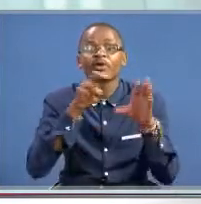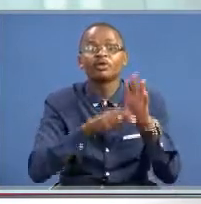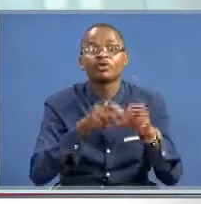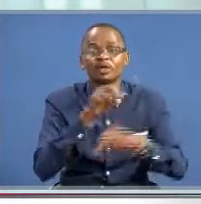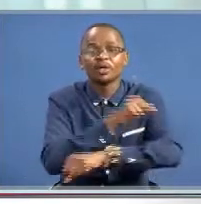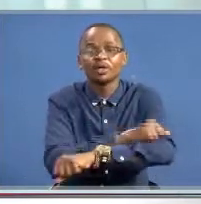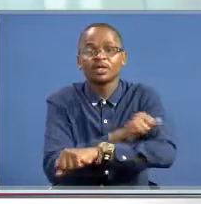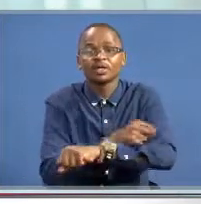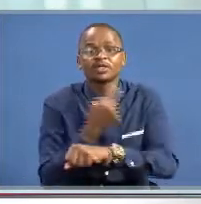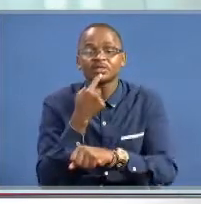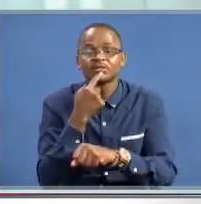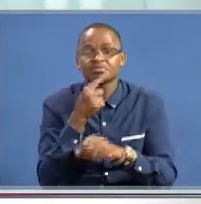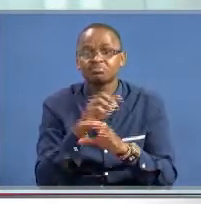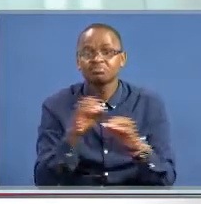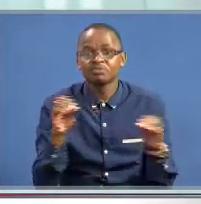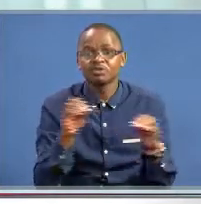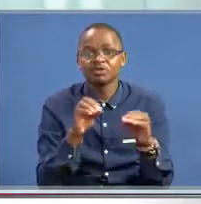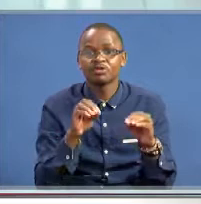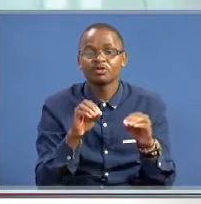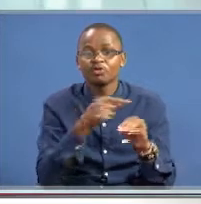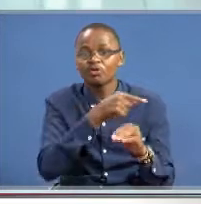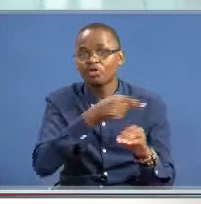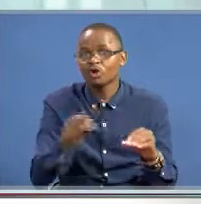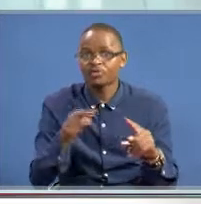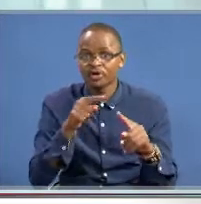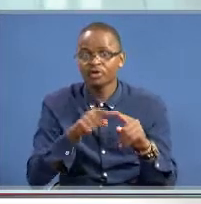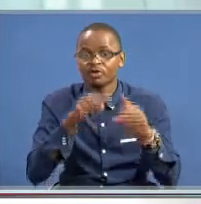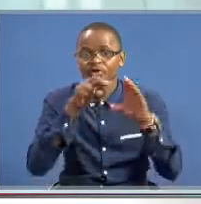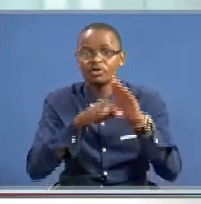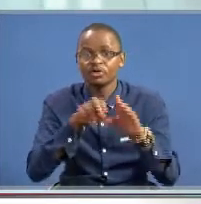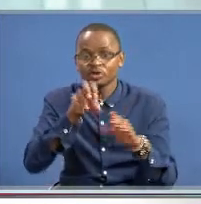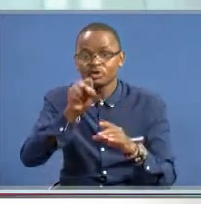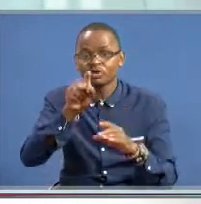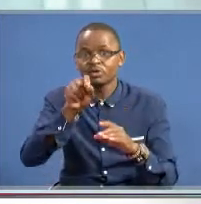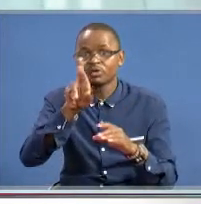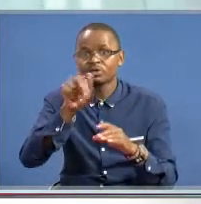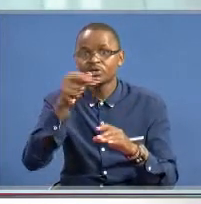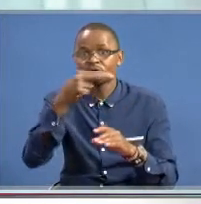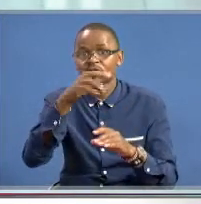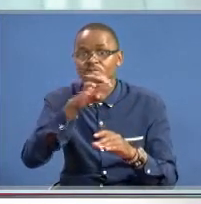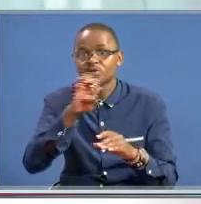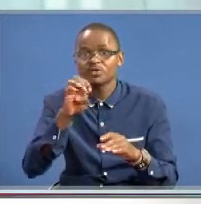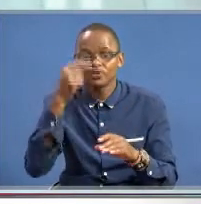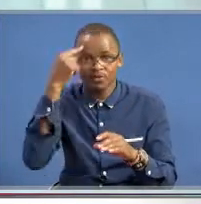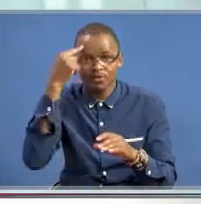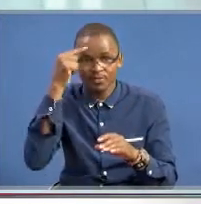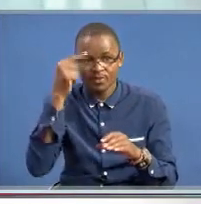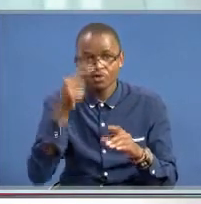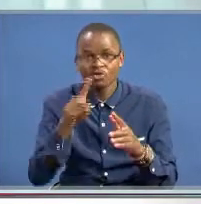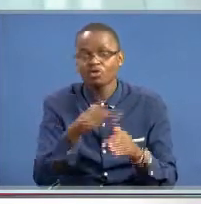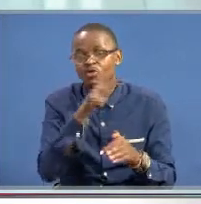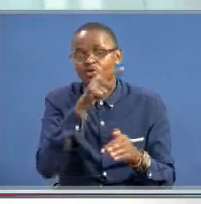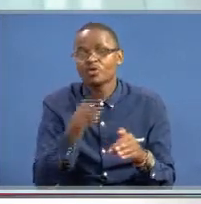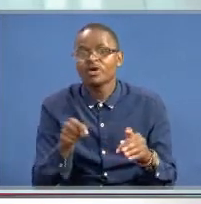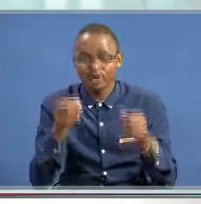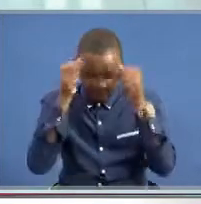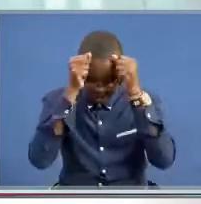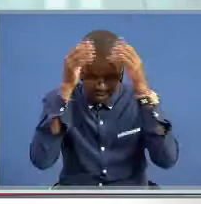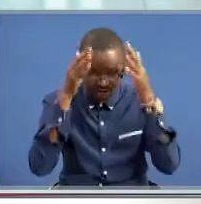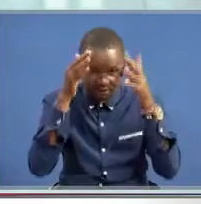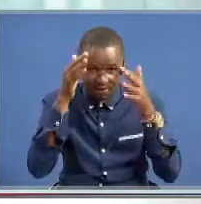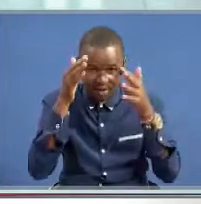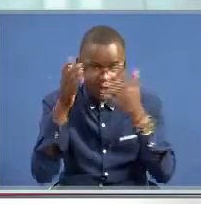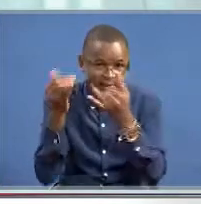school, claiming he does not qualify to join Starehe Boys Center, and even going further to cancel the student's